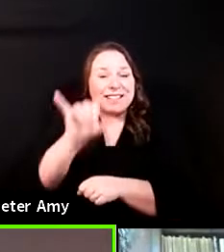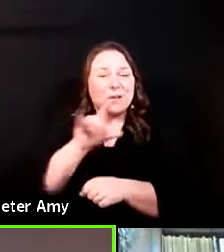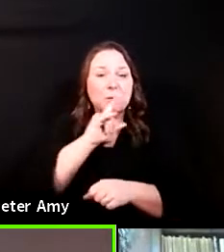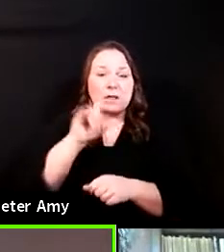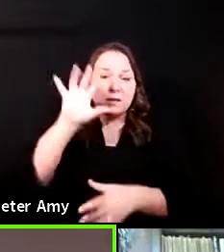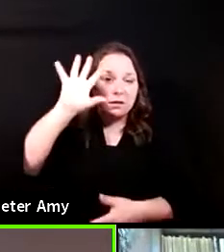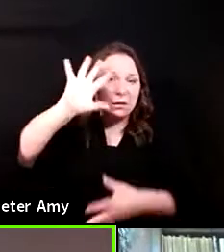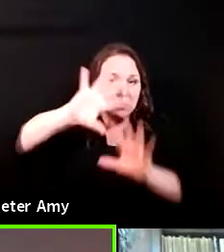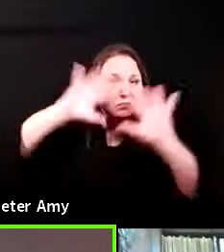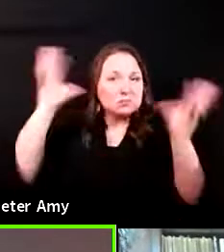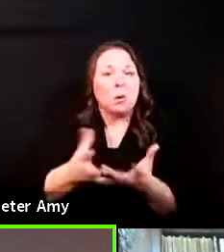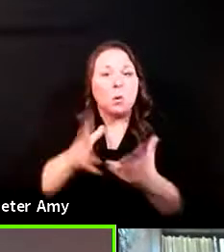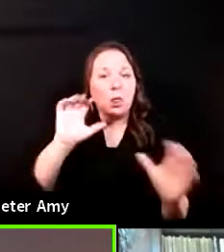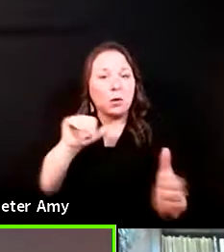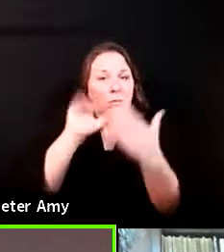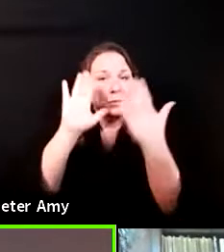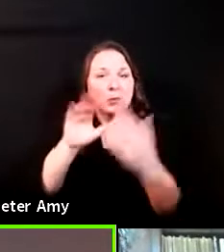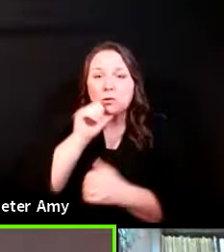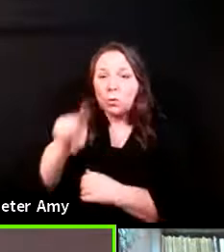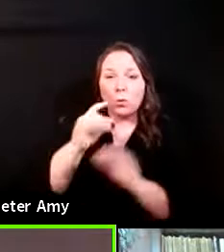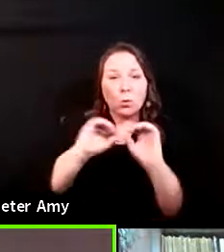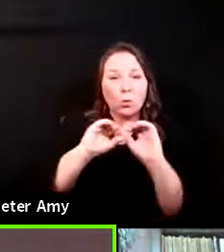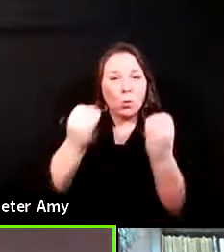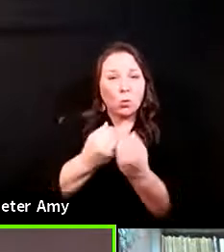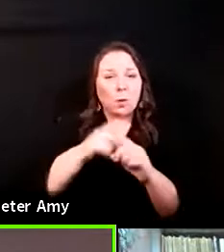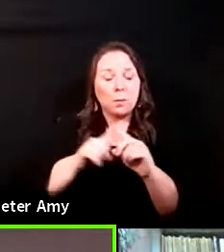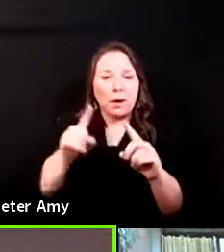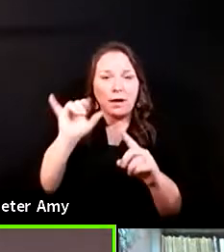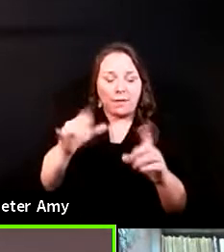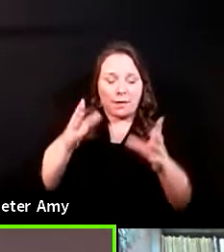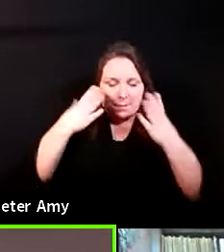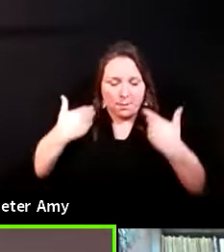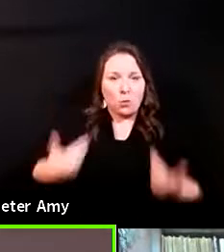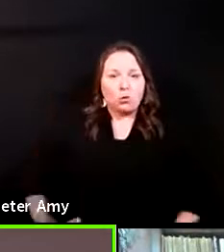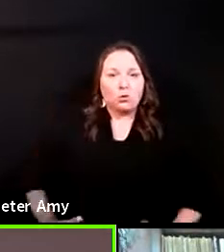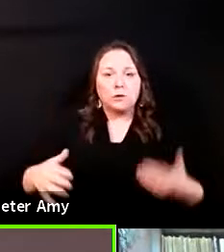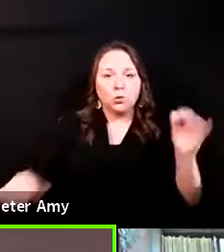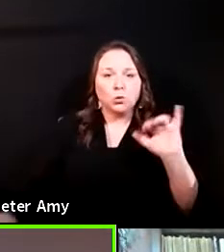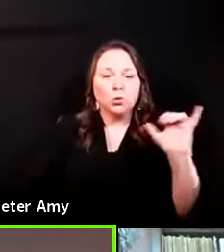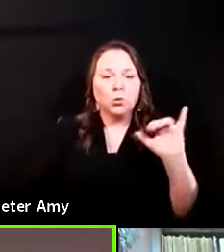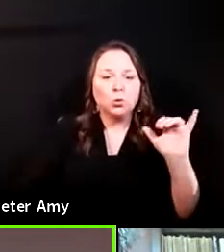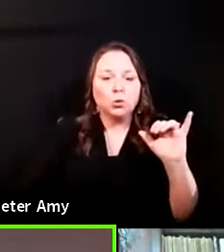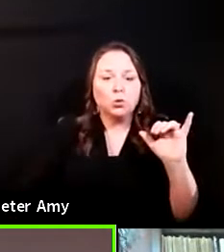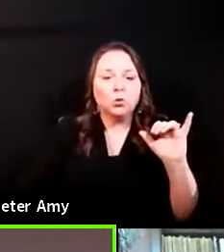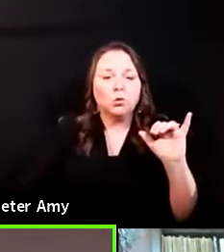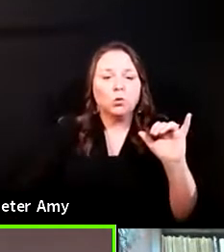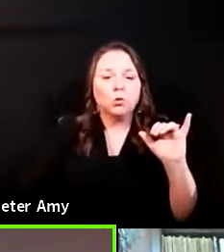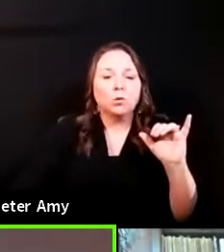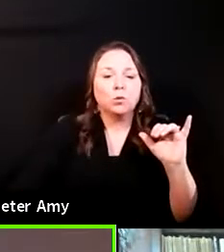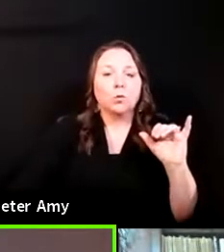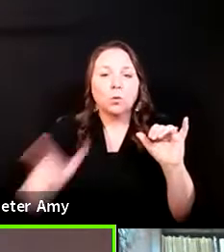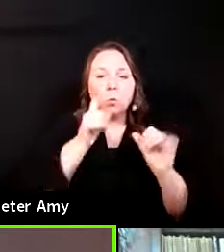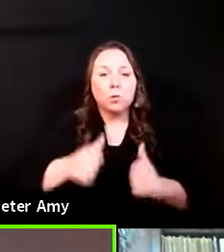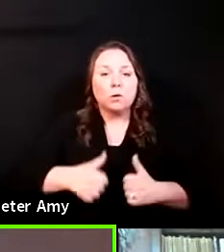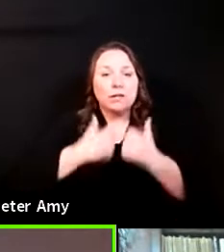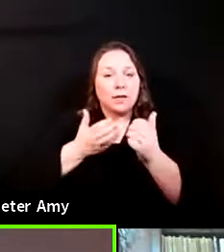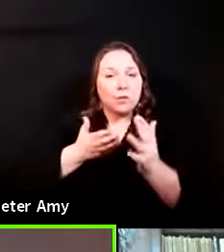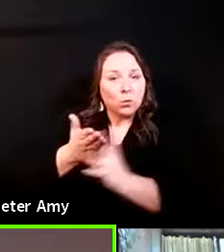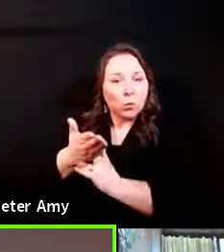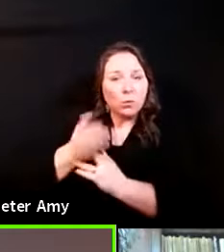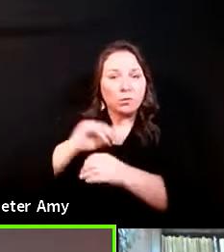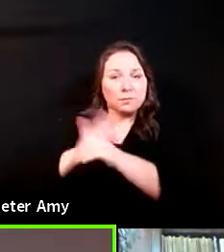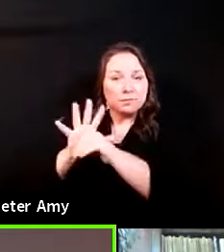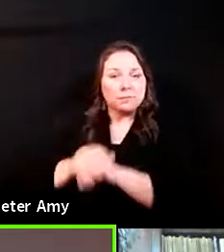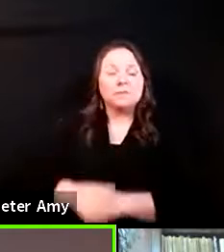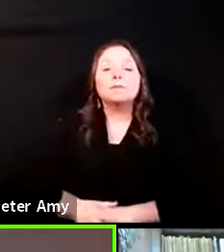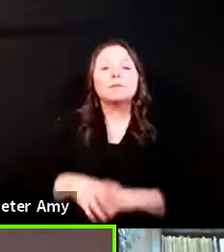approach, right? Not just as an organization, but dealing with the whole person too, who is living through this pandemic. So based on